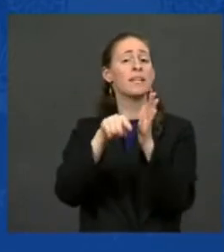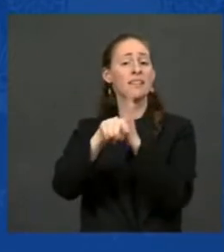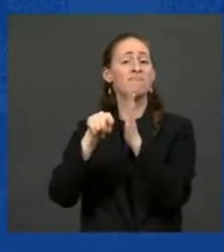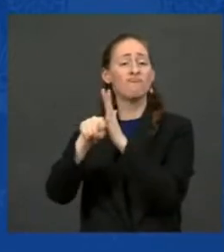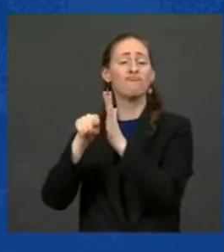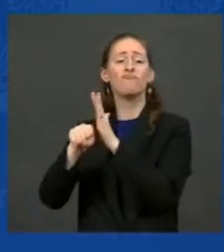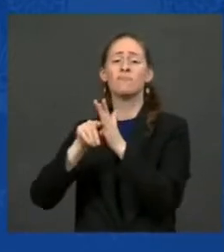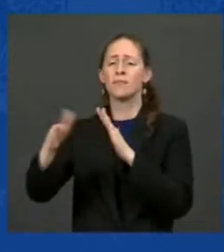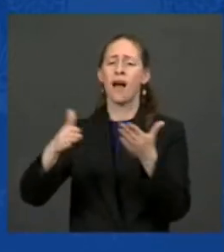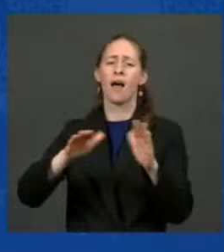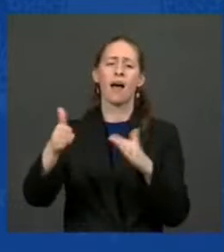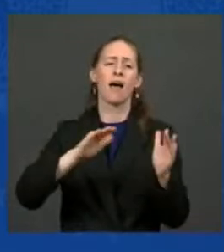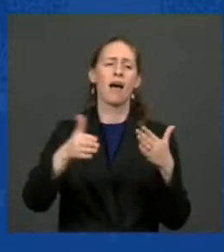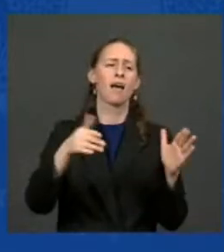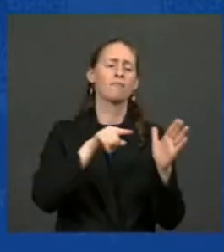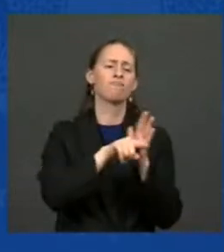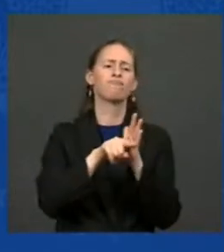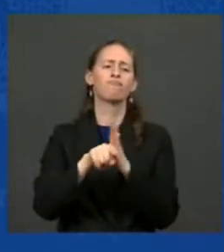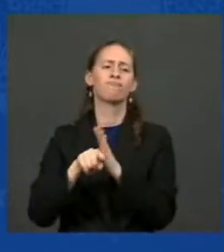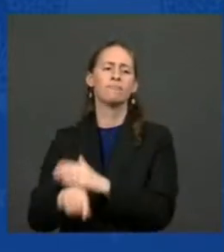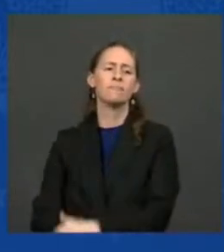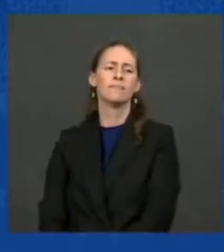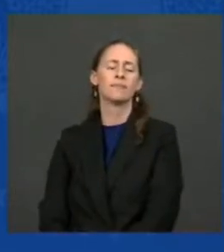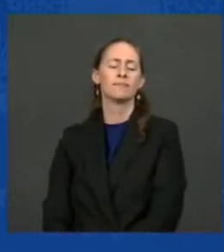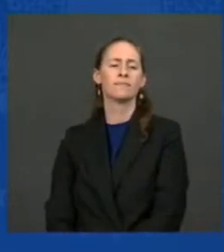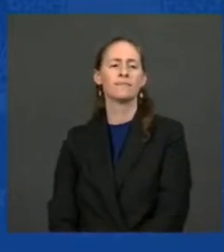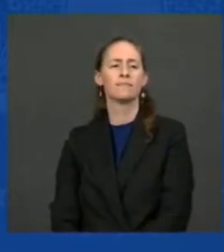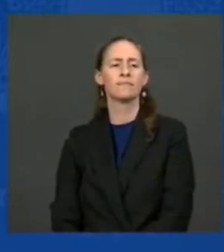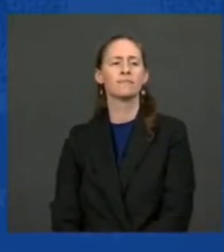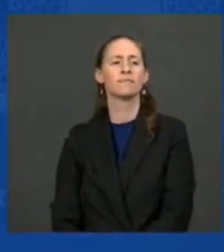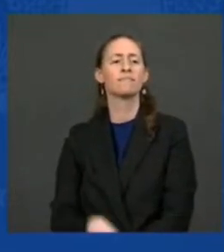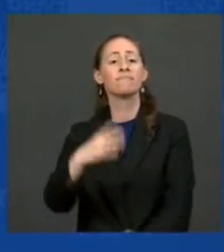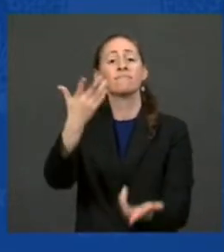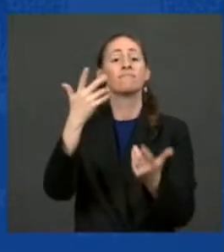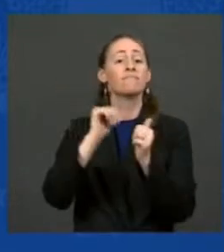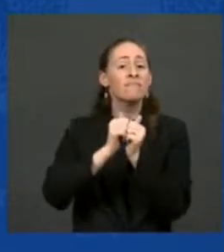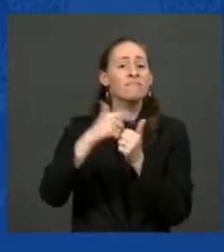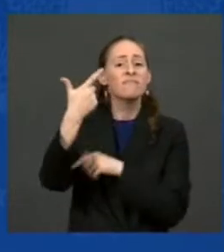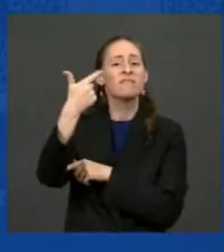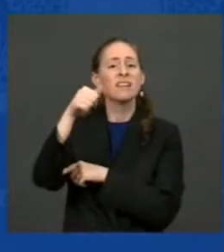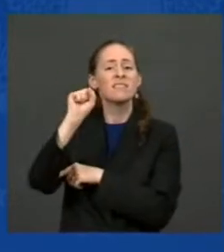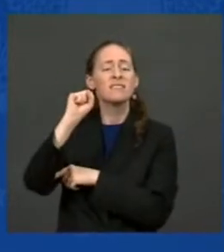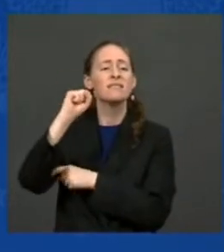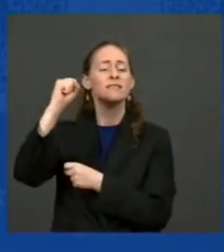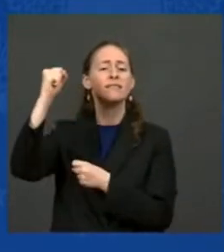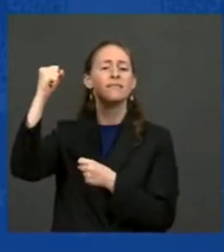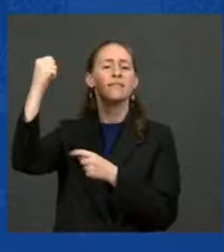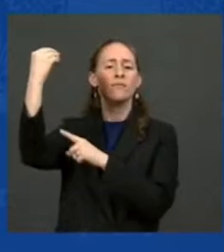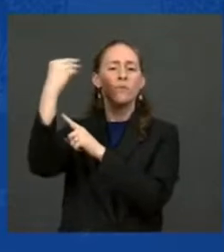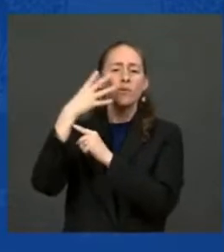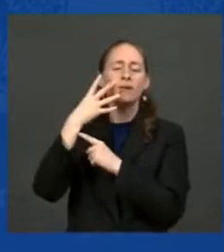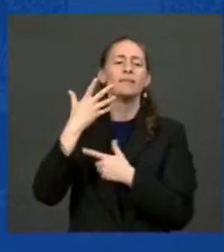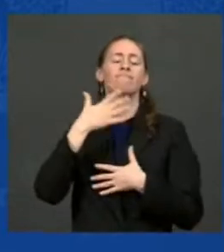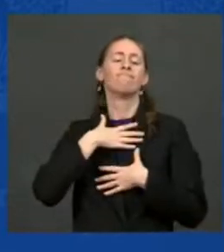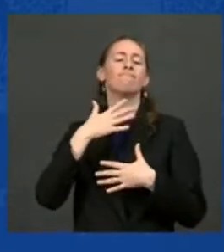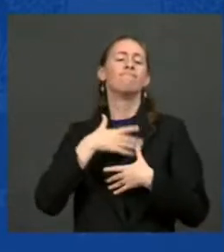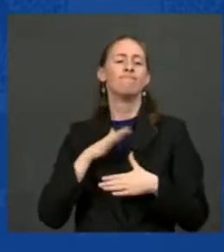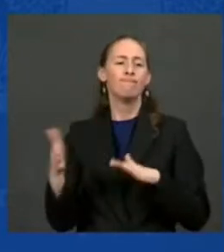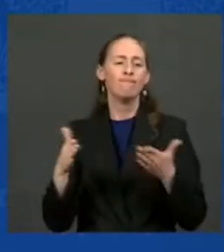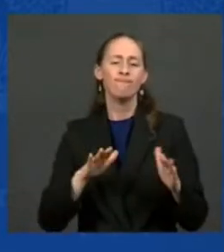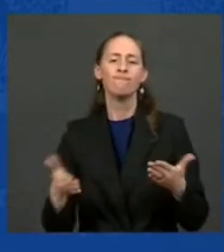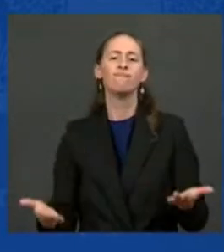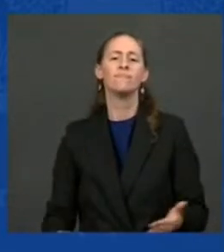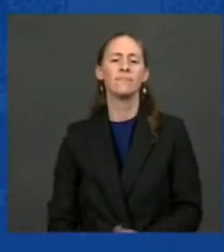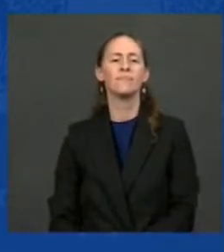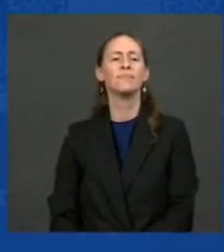many who met their ultimate fate in the gas chamber. He made sure no